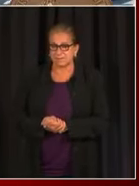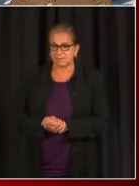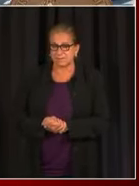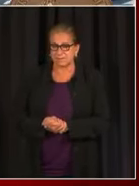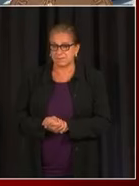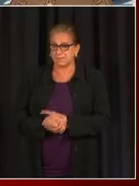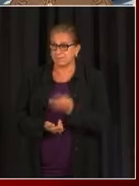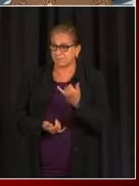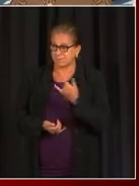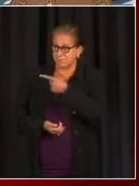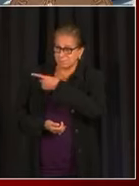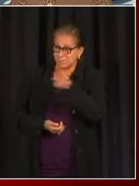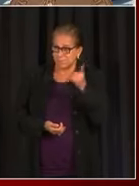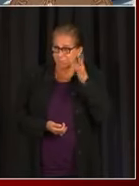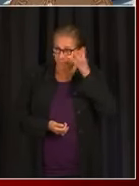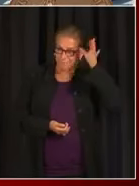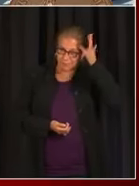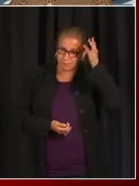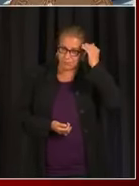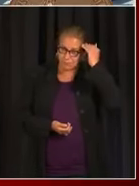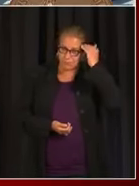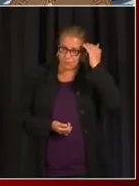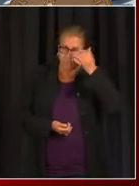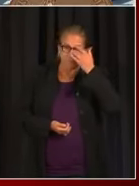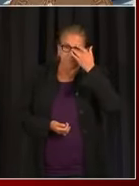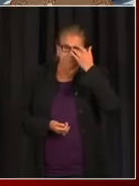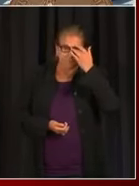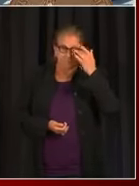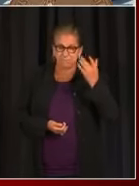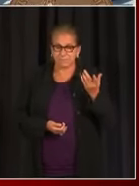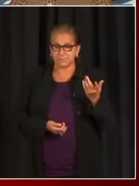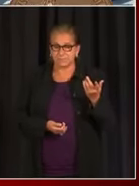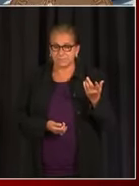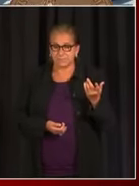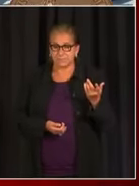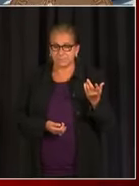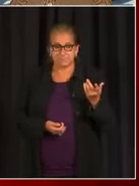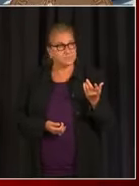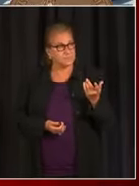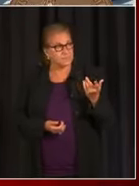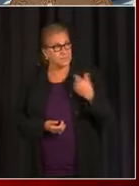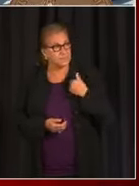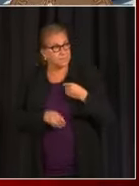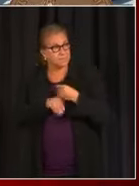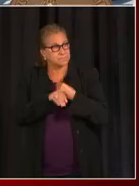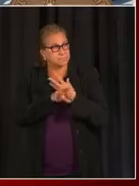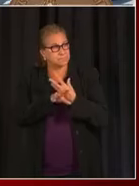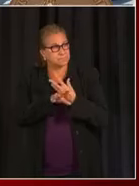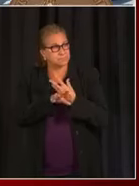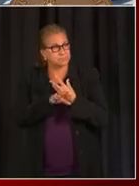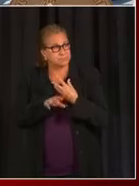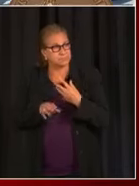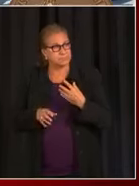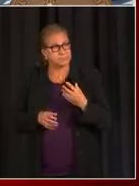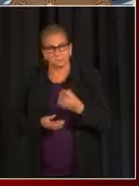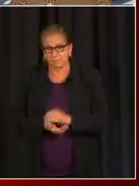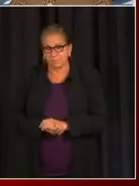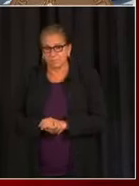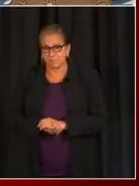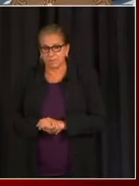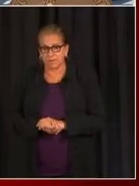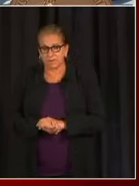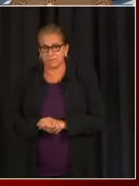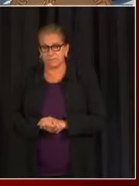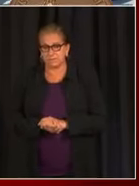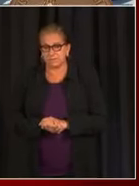DCPS Parent University sessions. These sessions are virtual, and I recommend that you